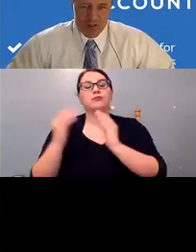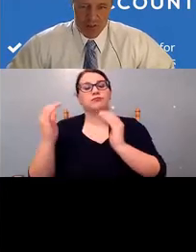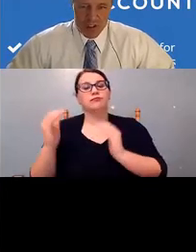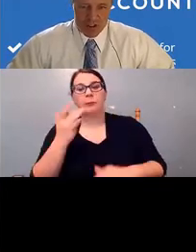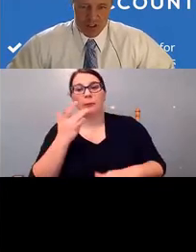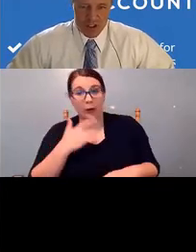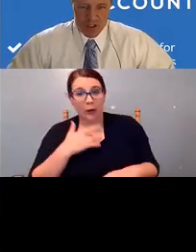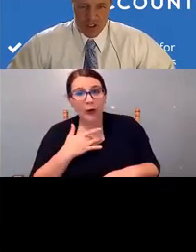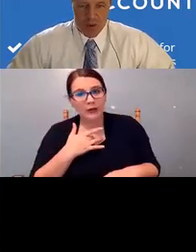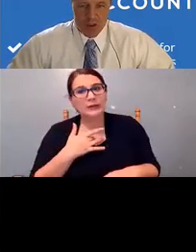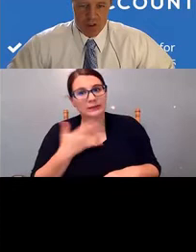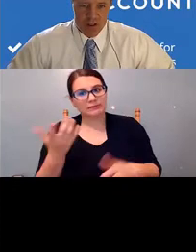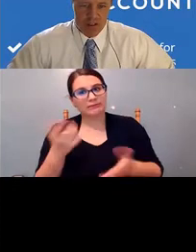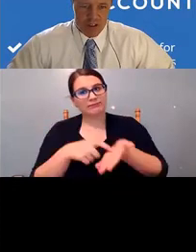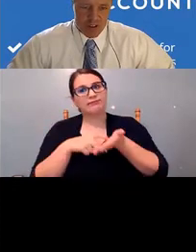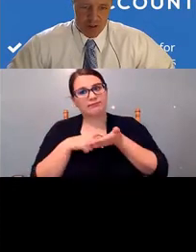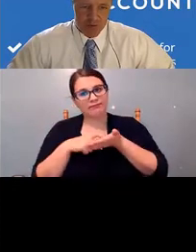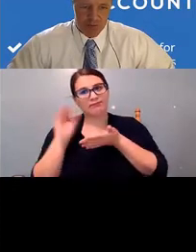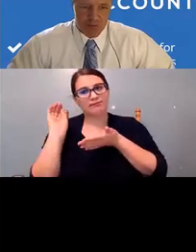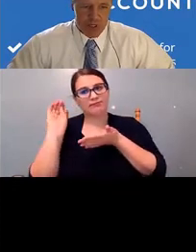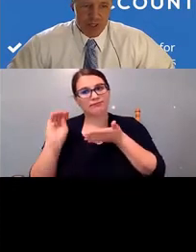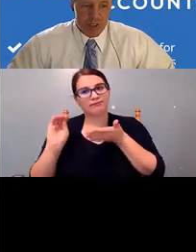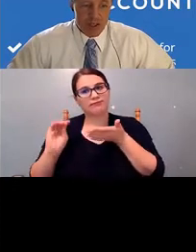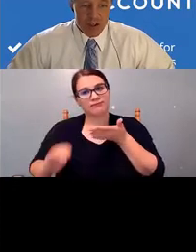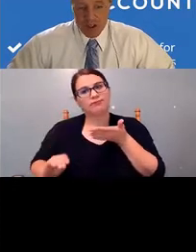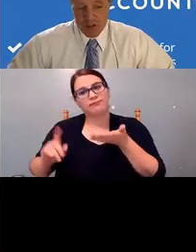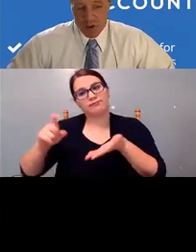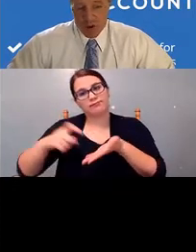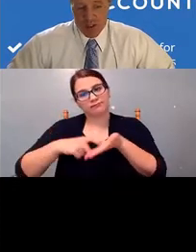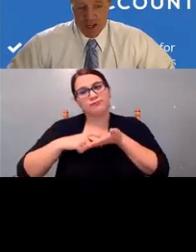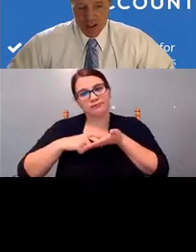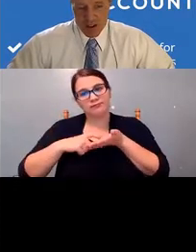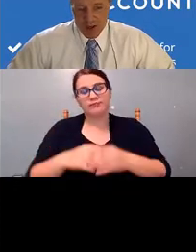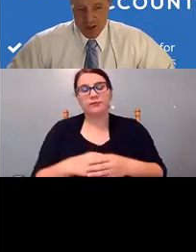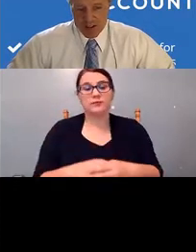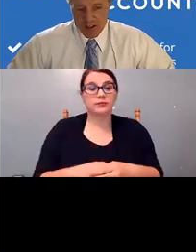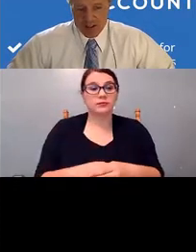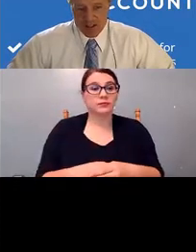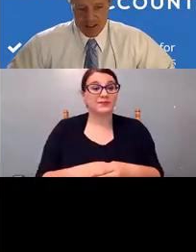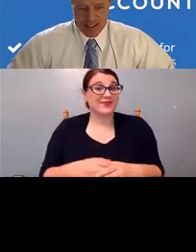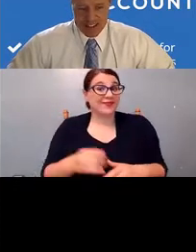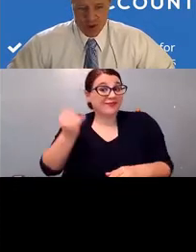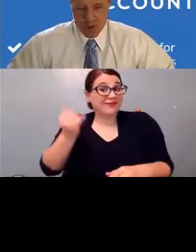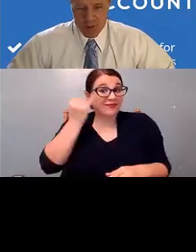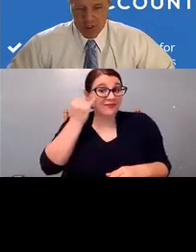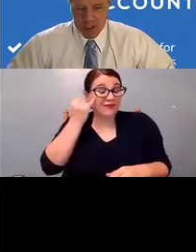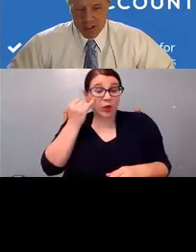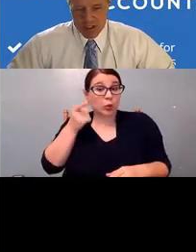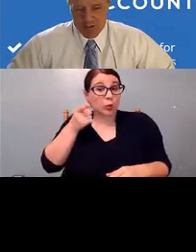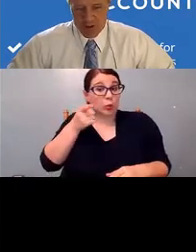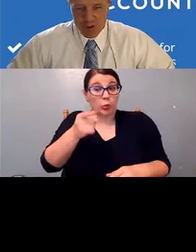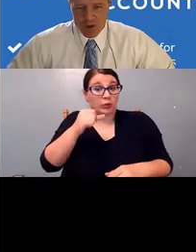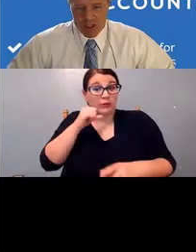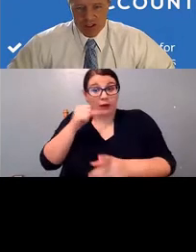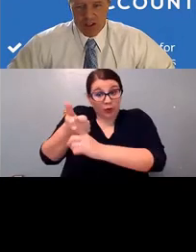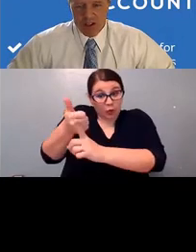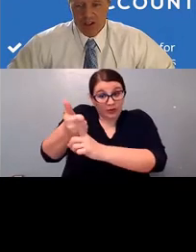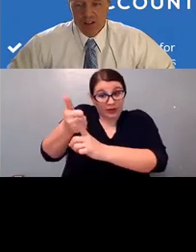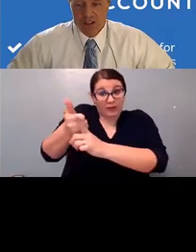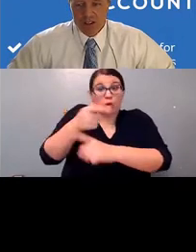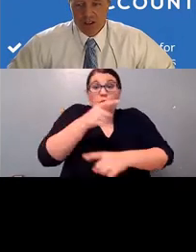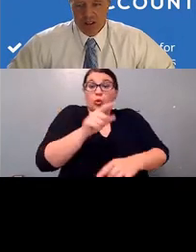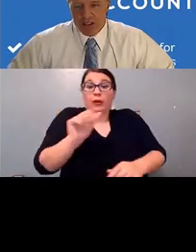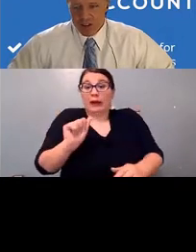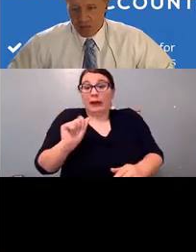of information that you'll need to put into the system. If you are the authorized legal representative, or